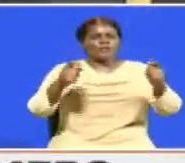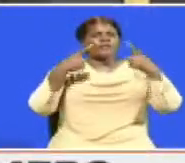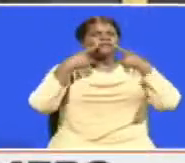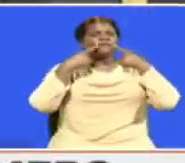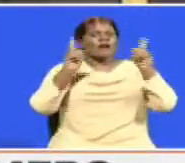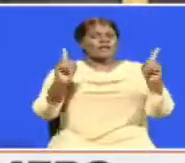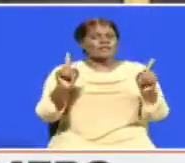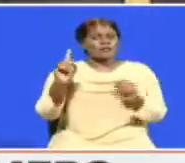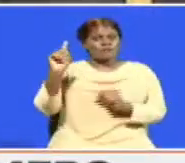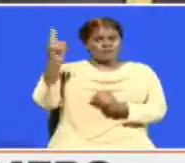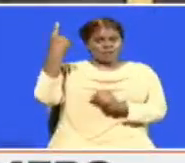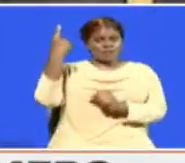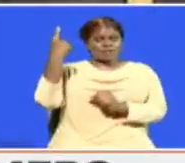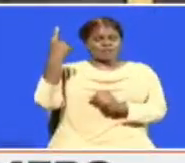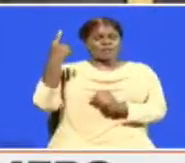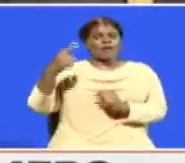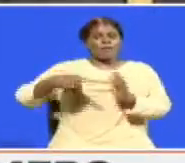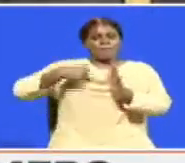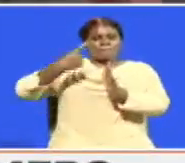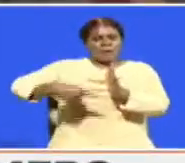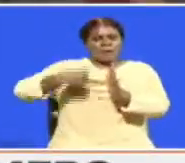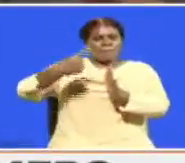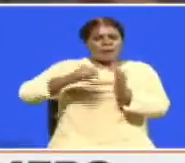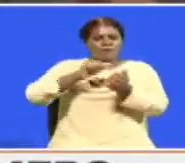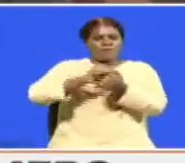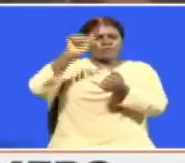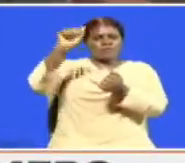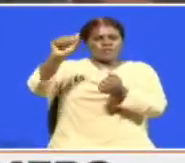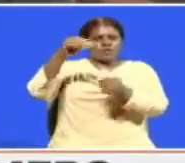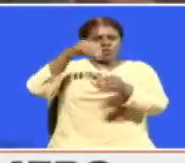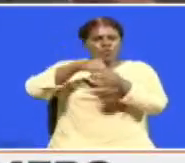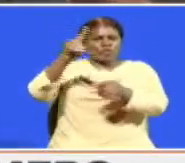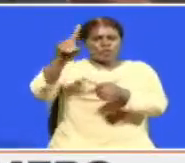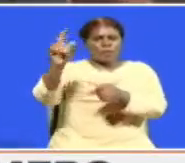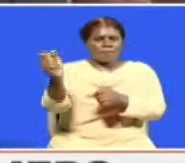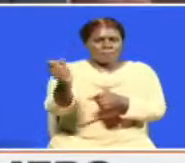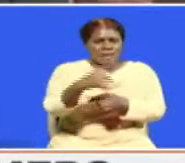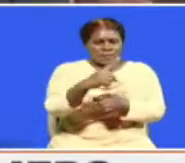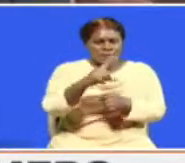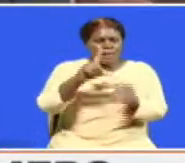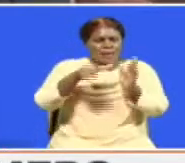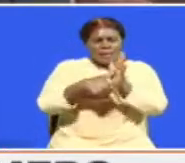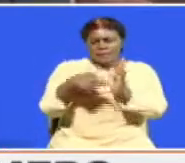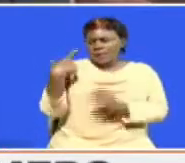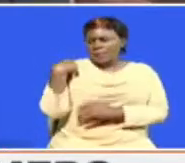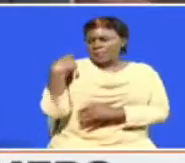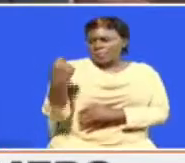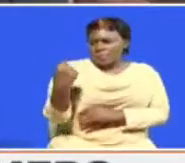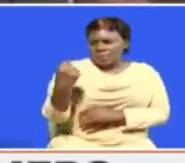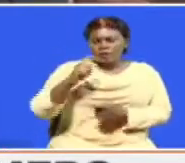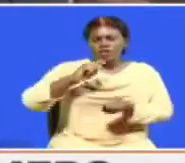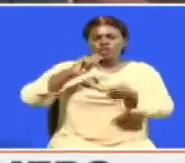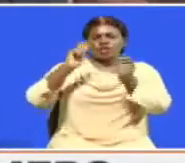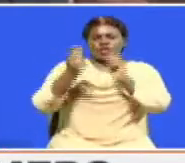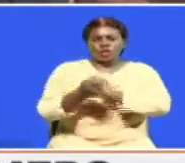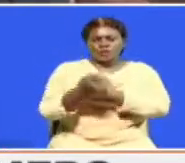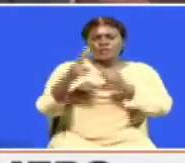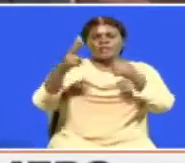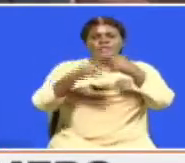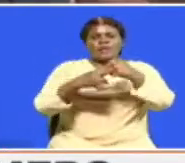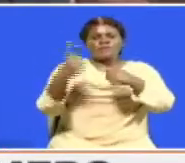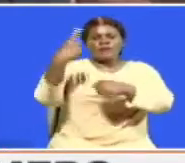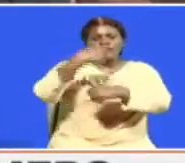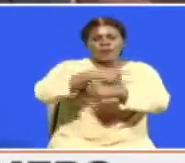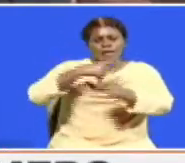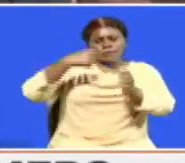ilitoka, tukiambiwa tusiage siku 15 kwa mwezi. Tena jana ilikuwa revised, tumeambiwa ni siku 7